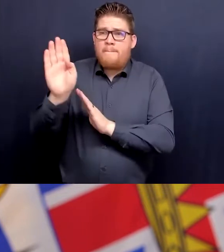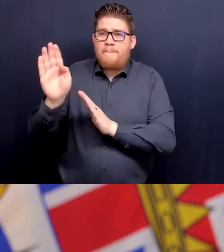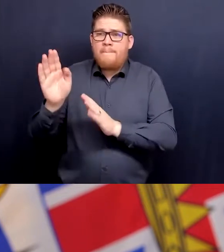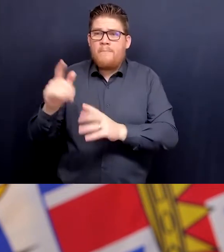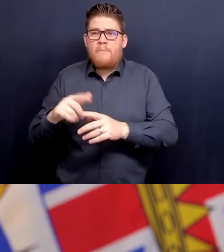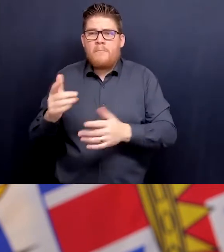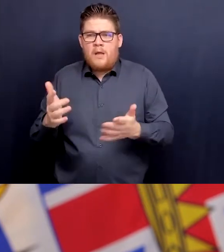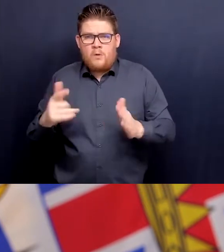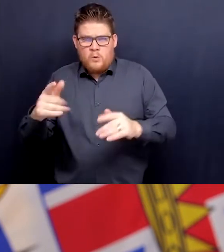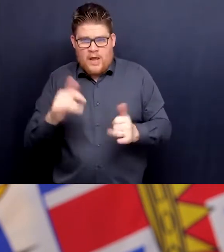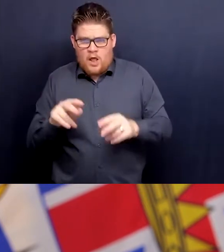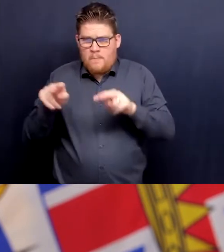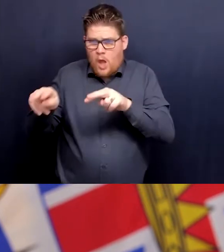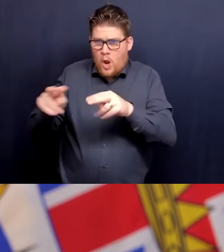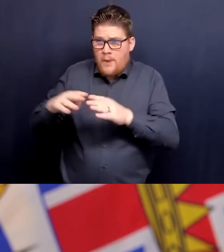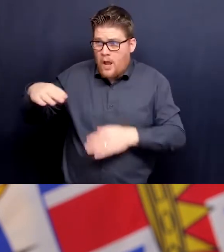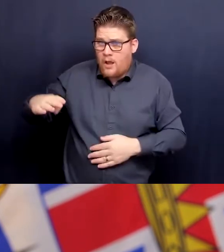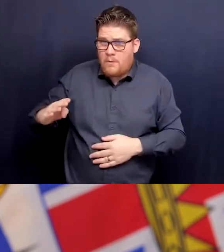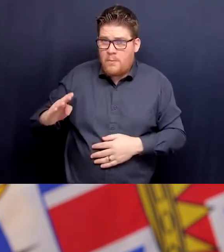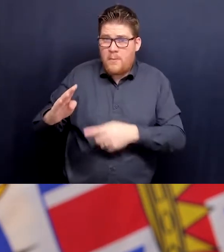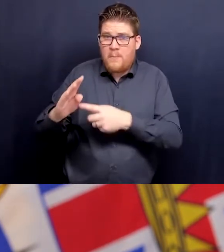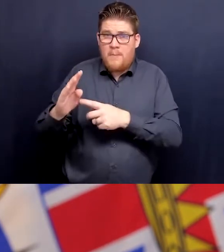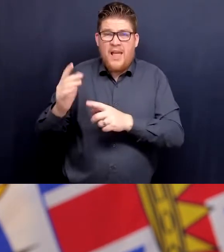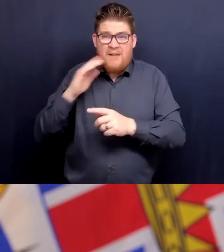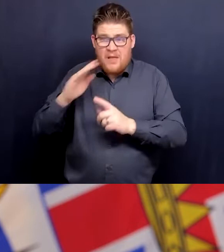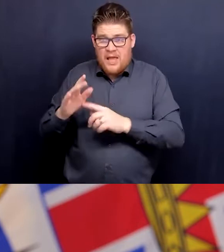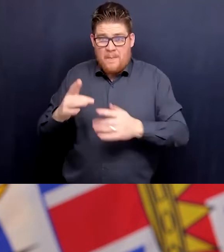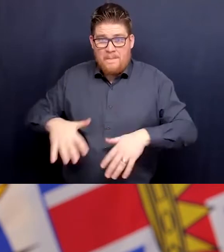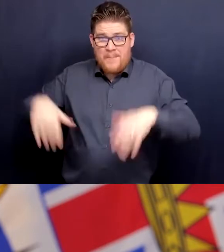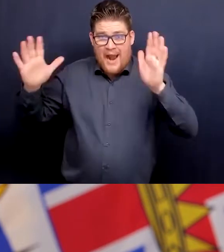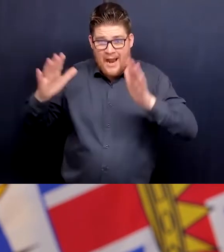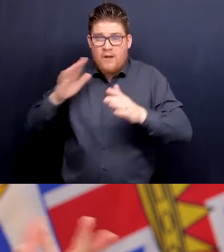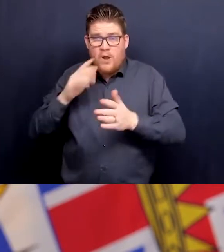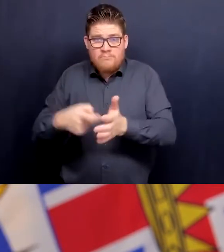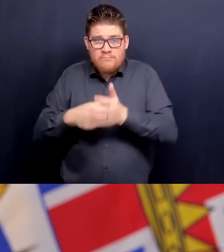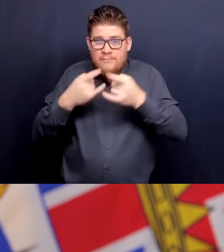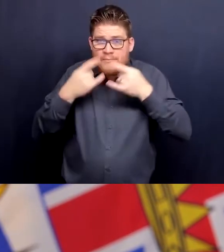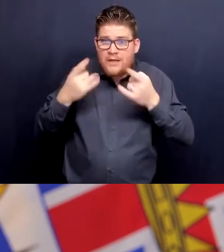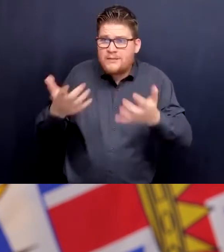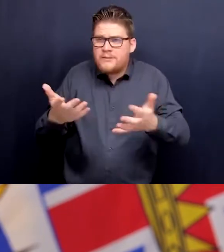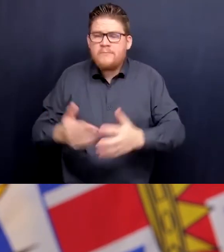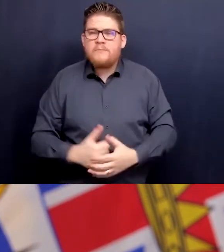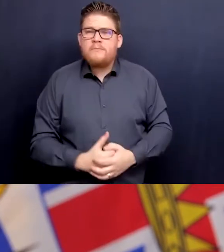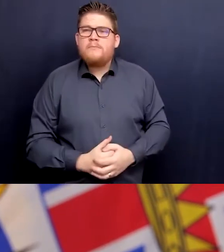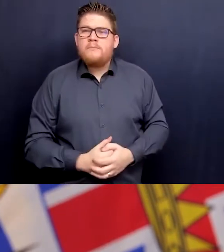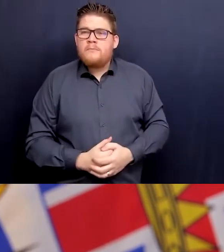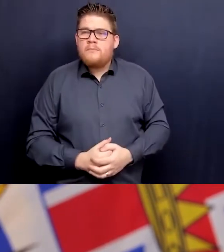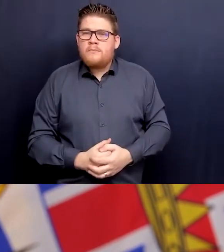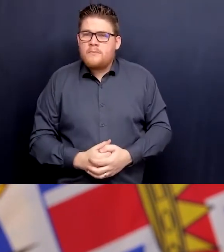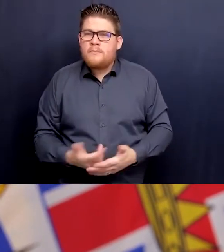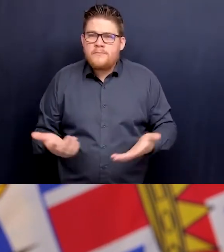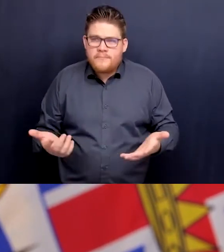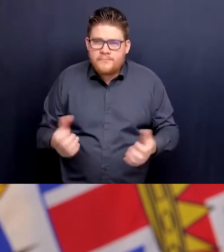Yeah, we may see a slight increase in cases, but I don't expect to see a jump in, some of the modeling that helps us understand